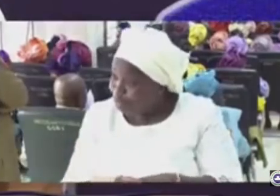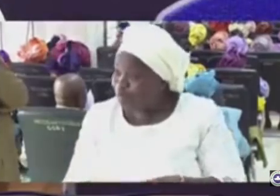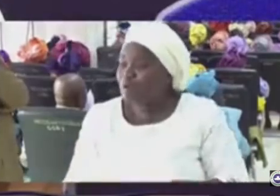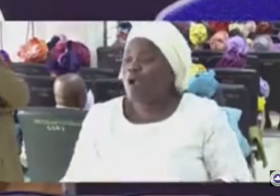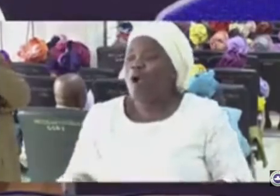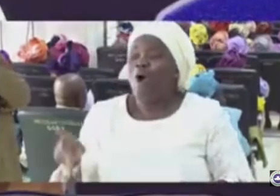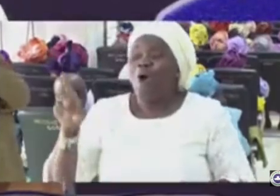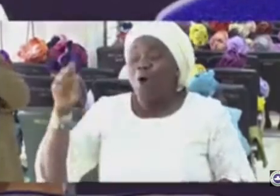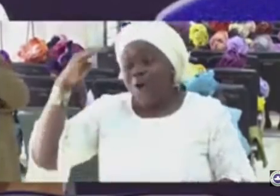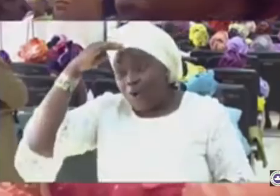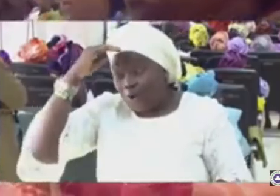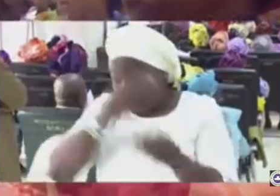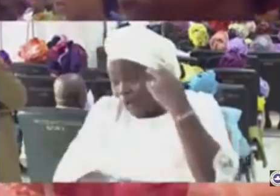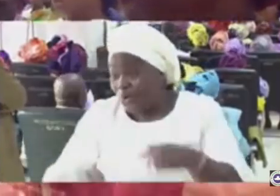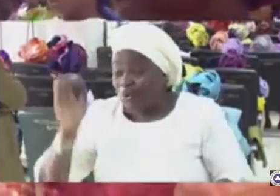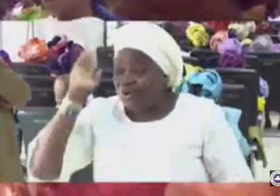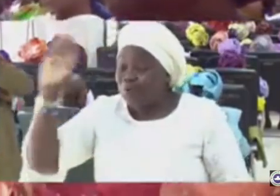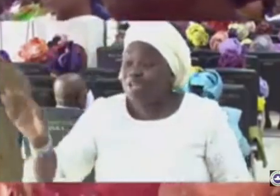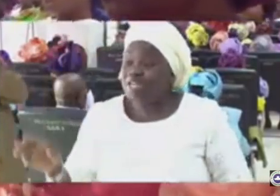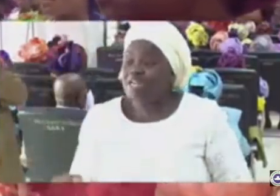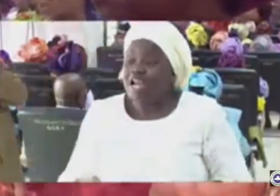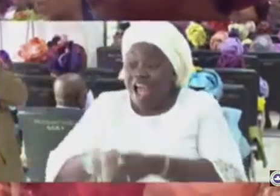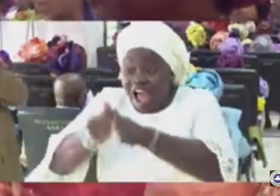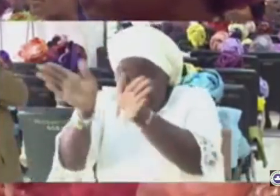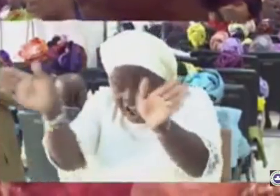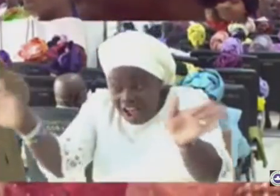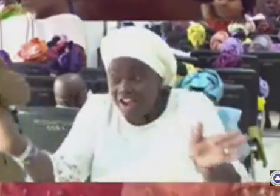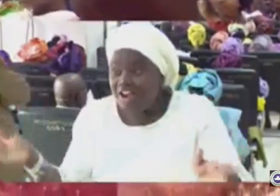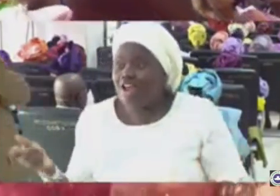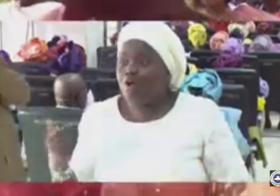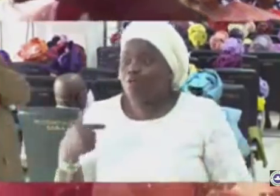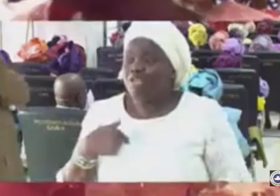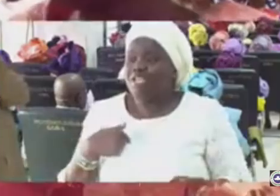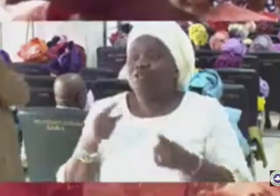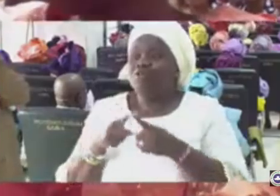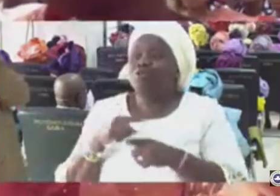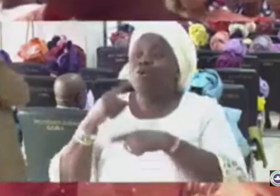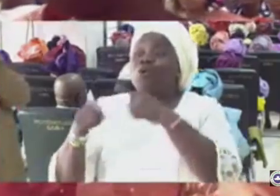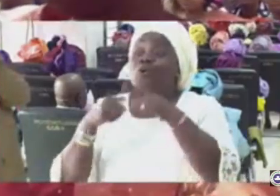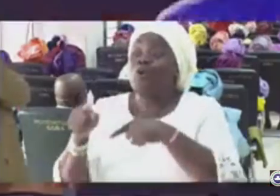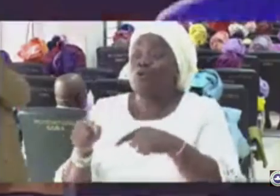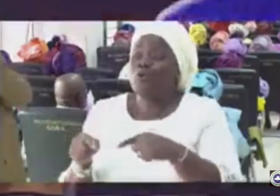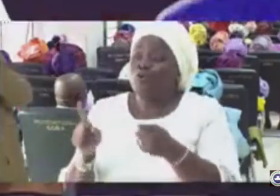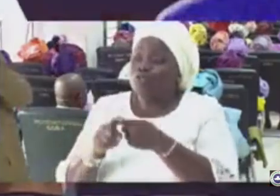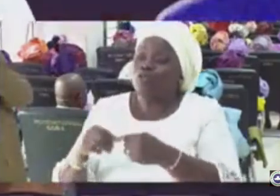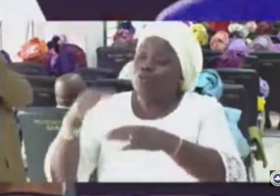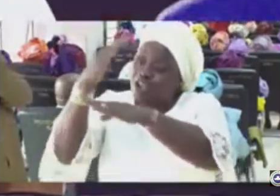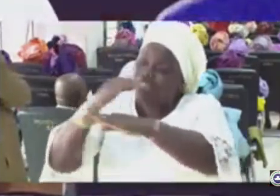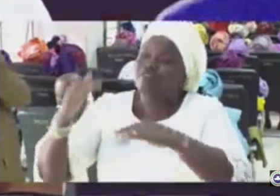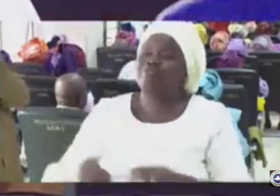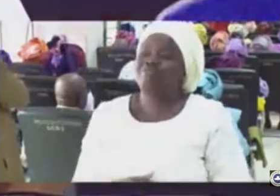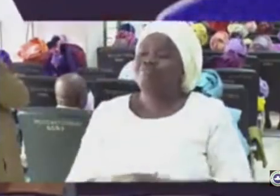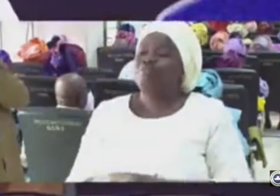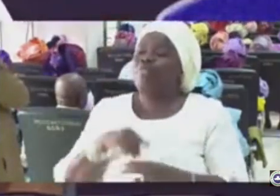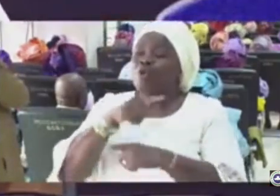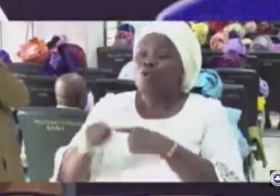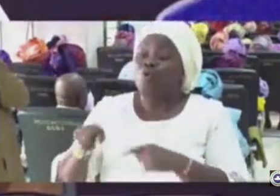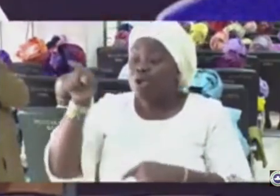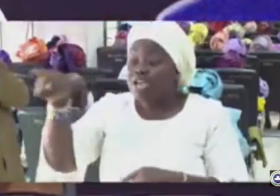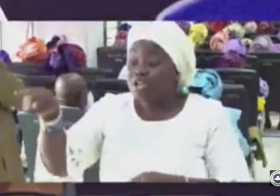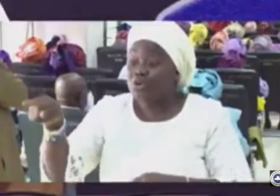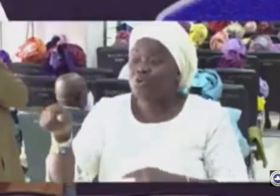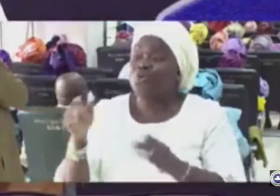here. I will praise my way through. When you praise God